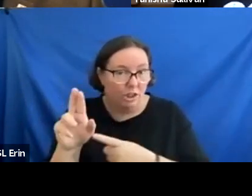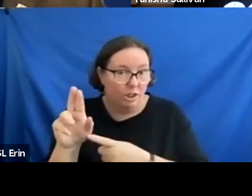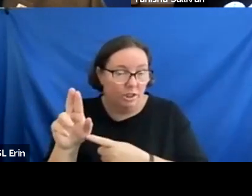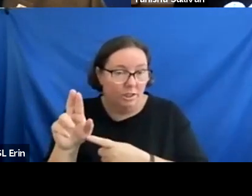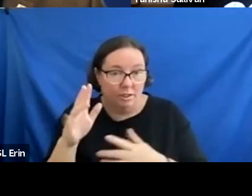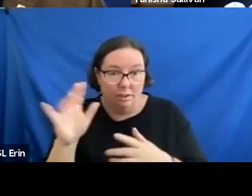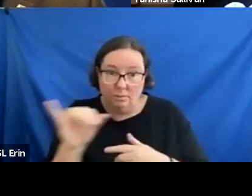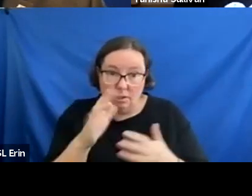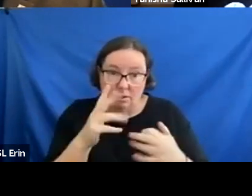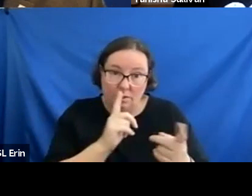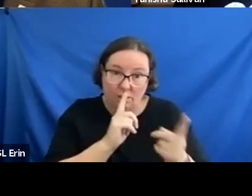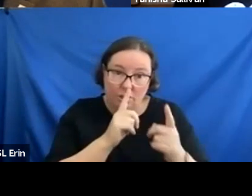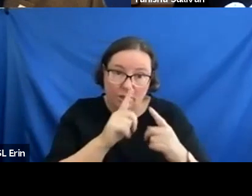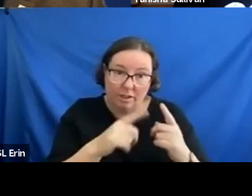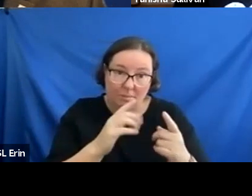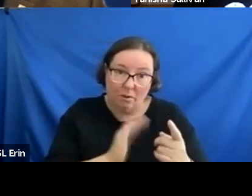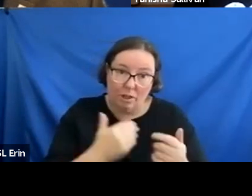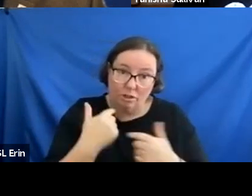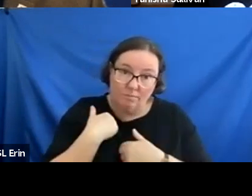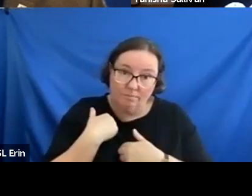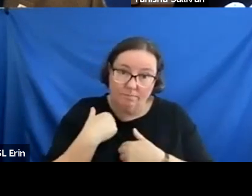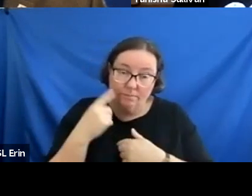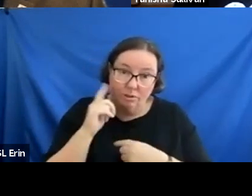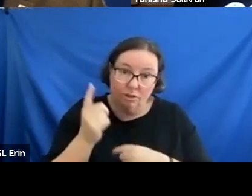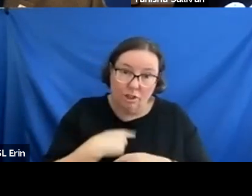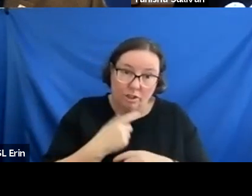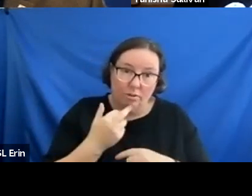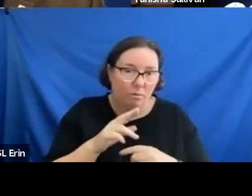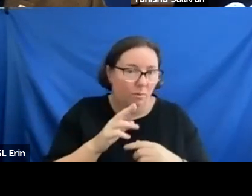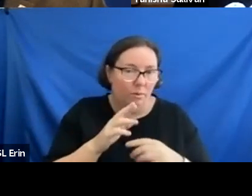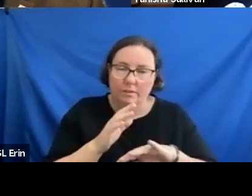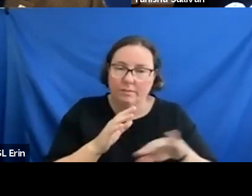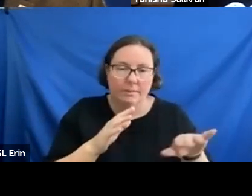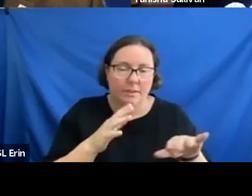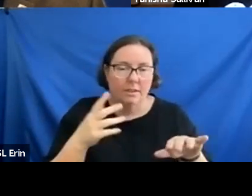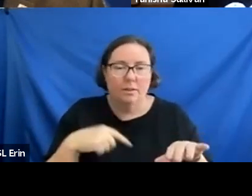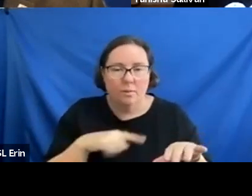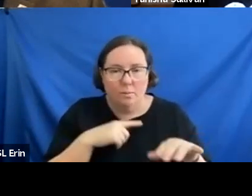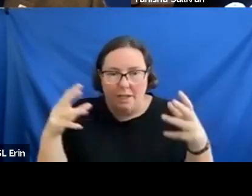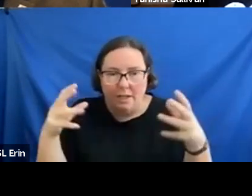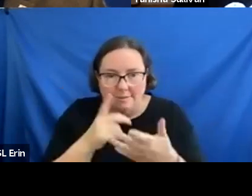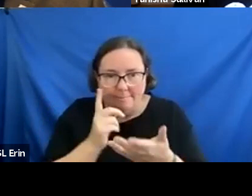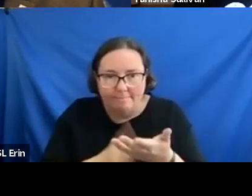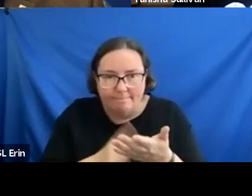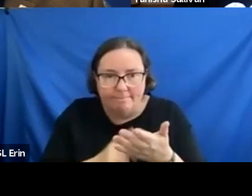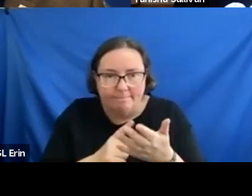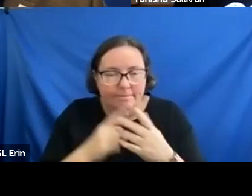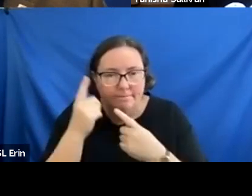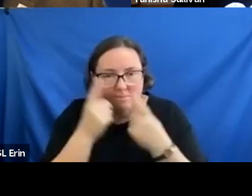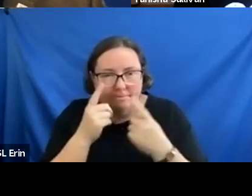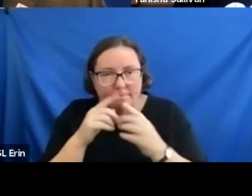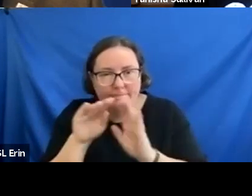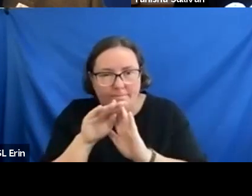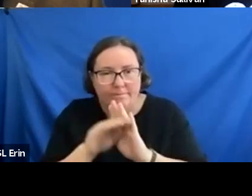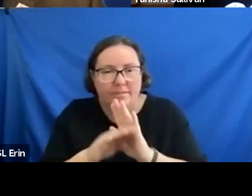do we also want to talk to them about our charge, or do we simply need to take the time as a group to enumerate the